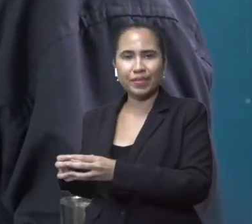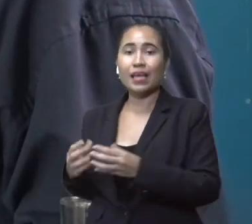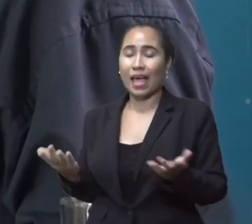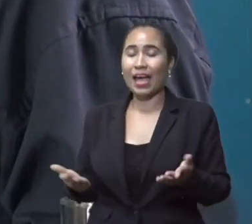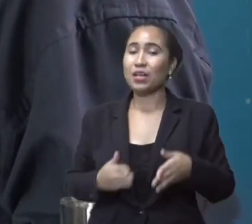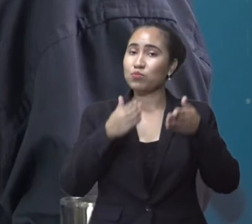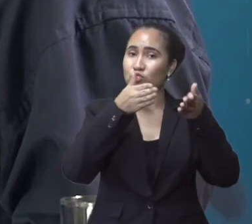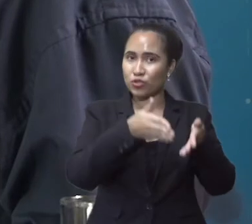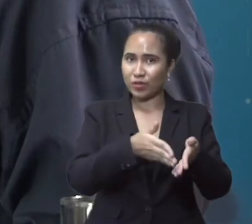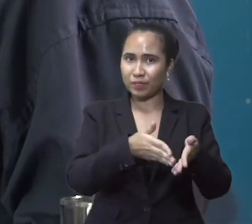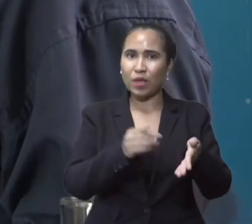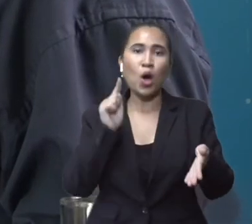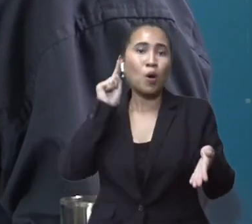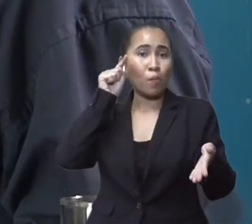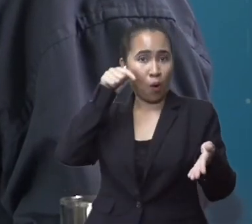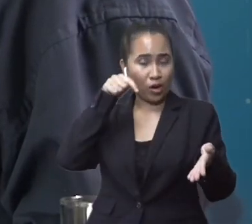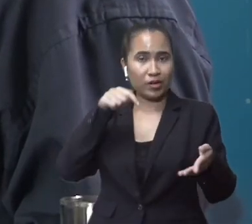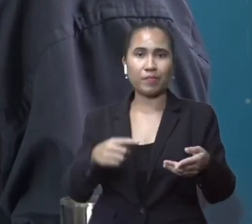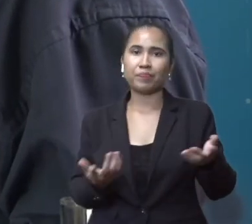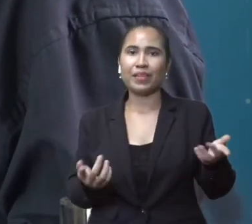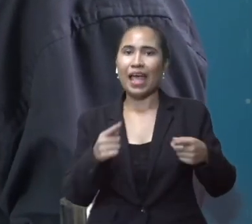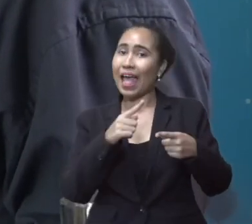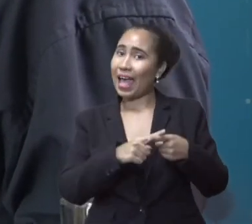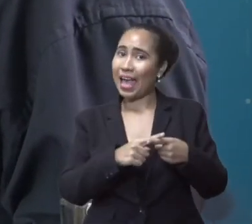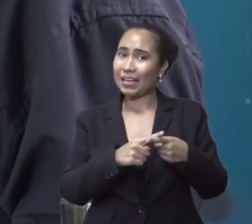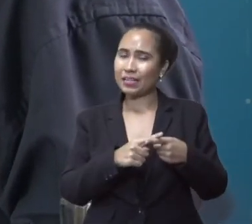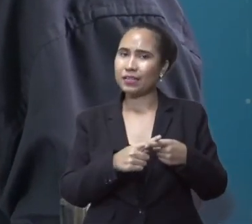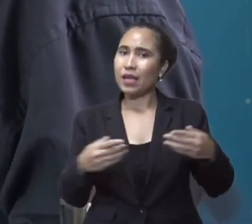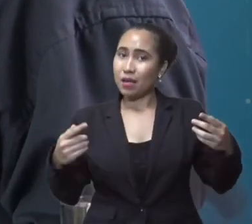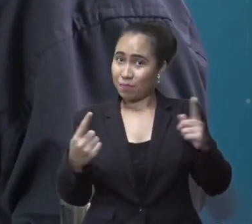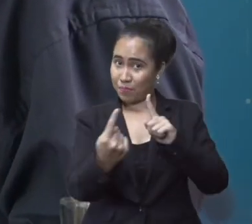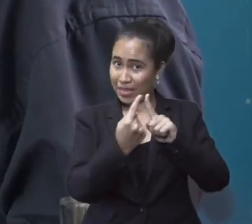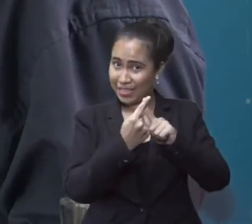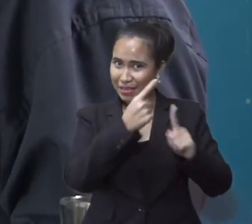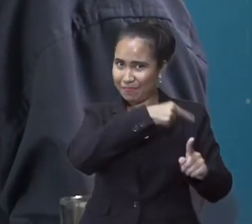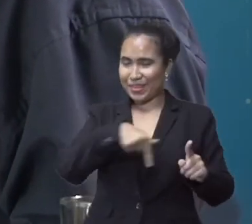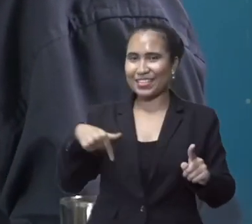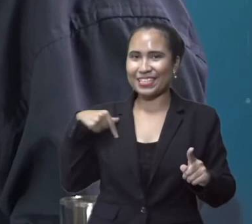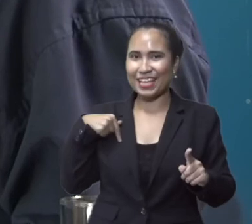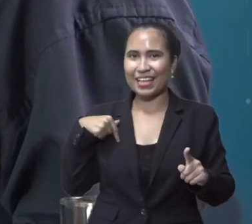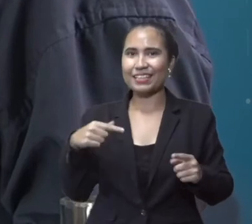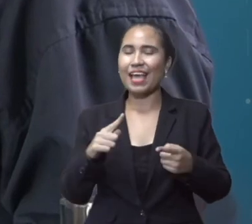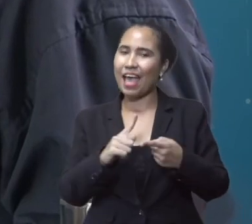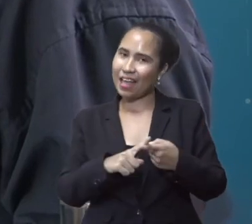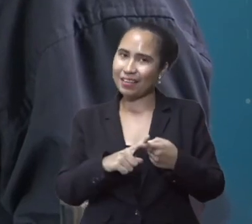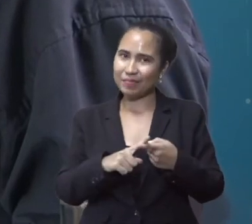that tomorrow, and he's also meeting the president and the